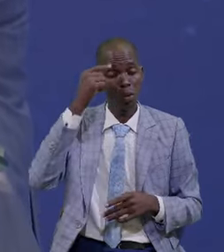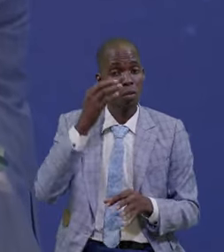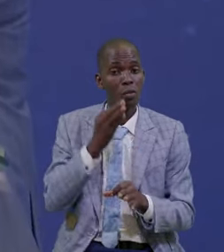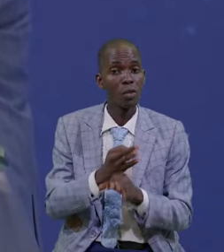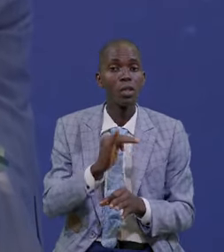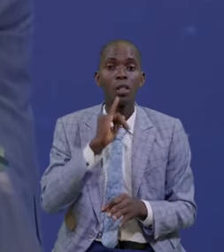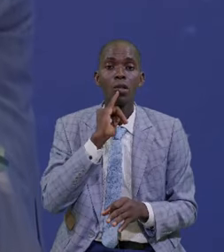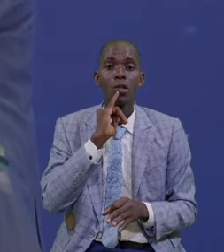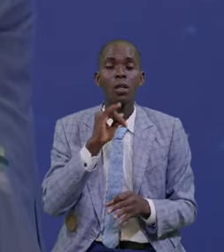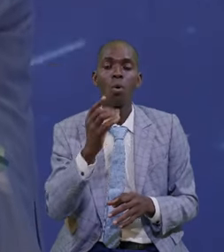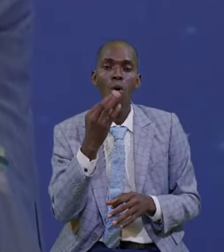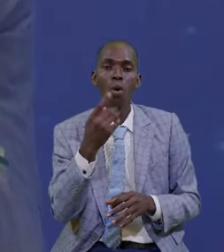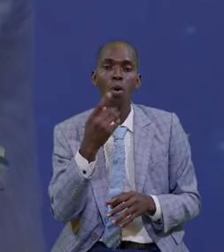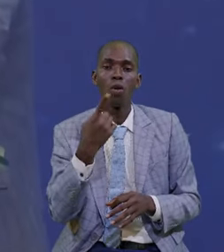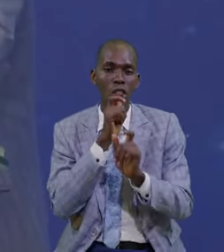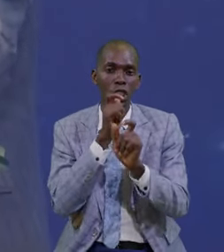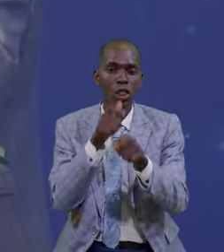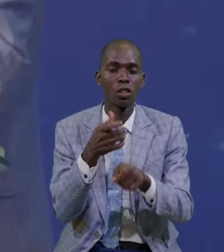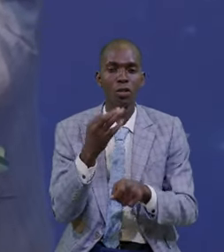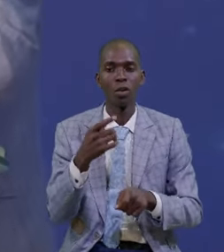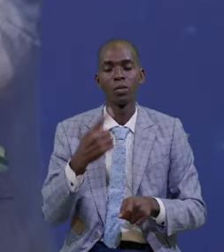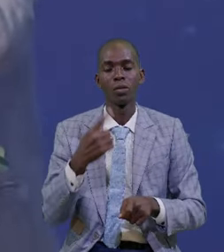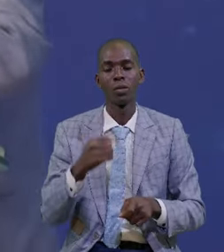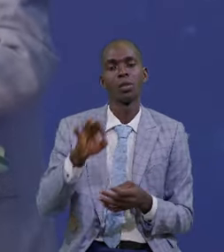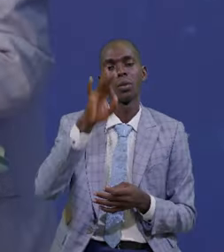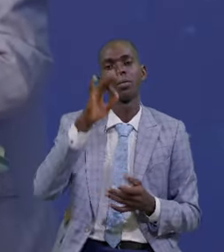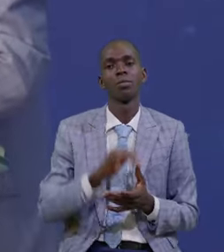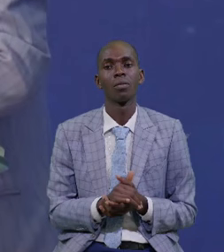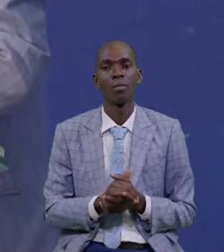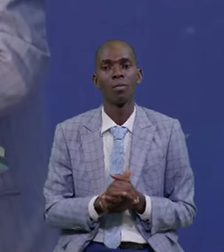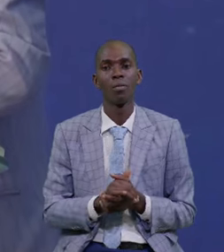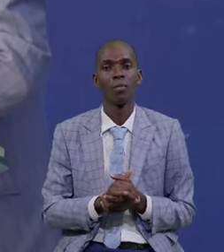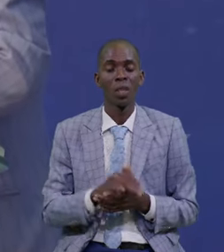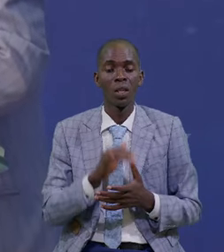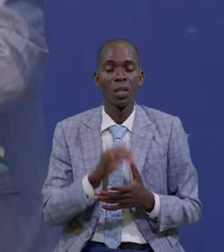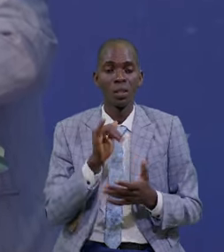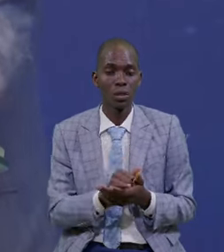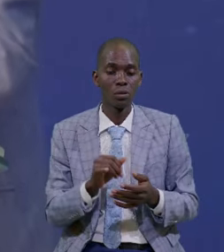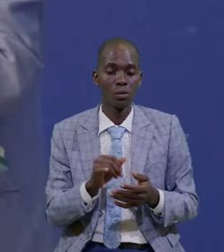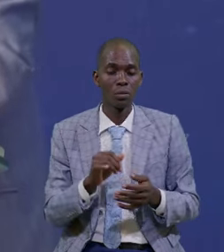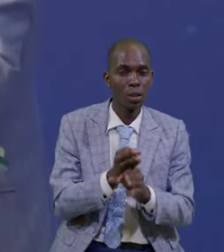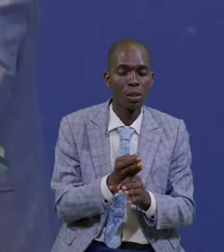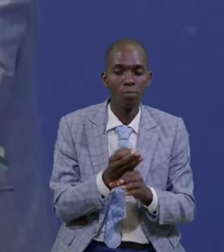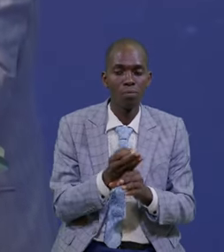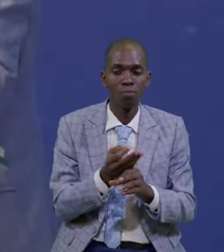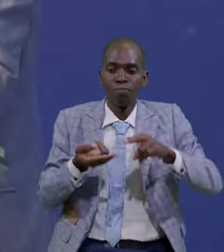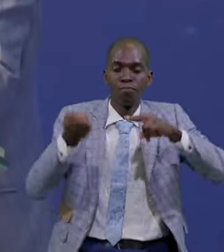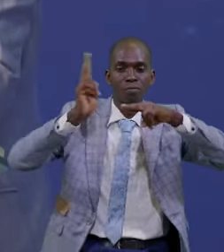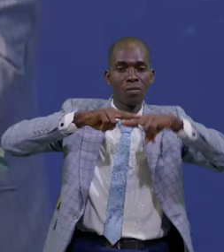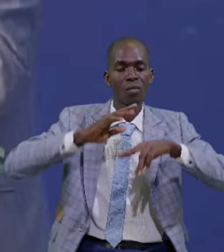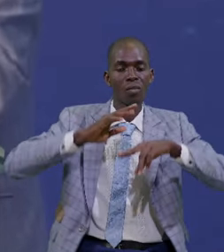gifts of the Spirit. He upgrades our faith, increases our